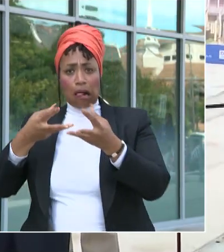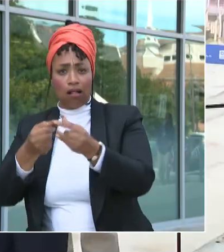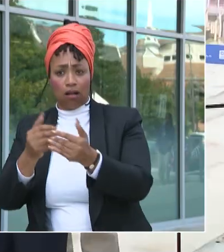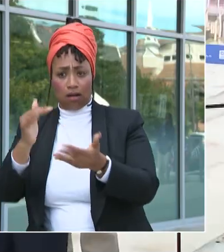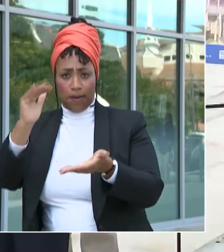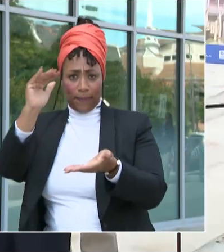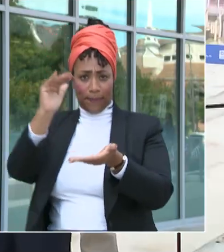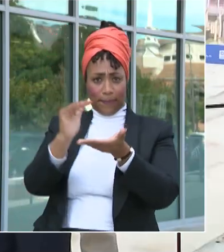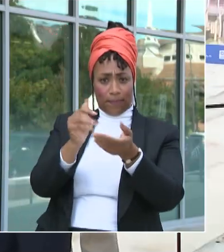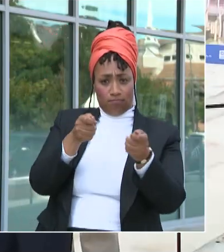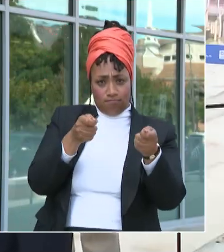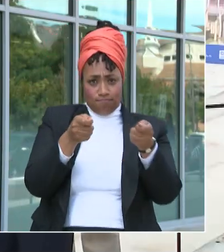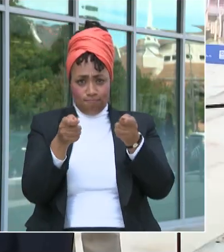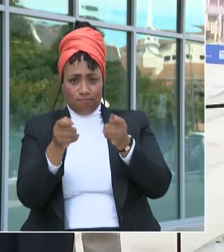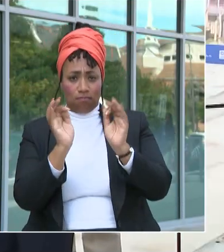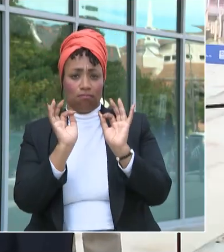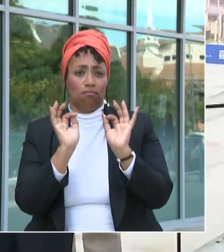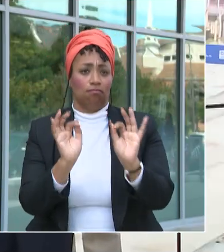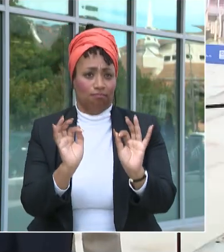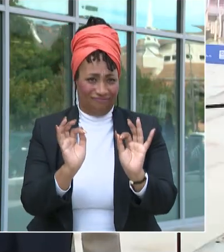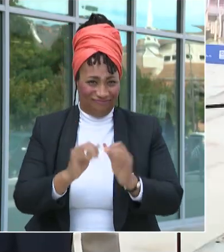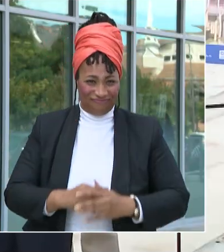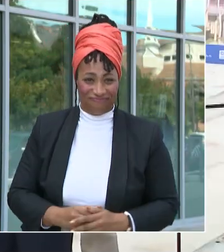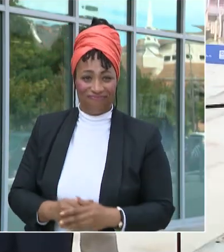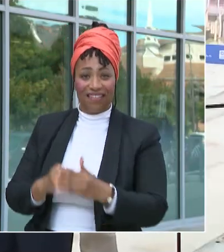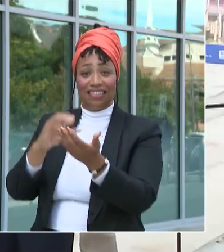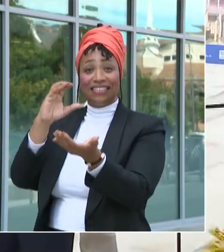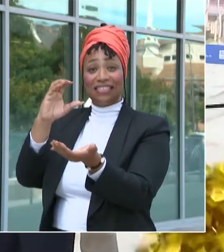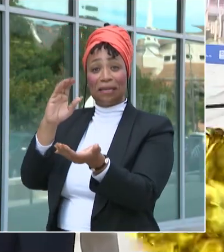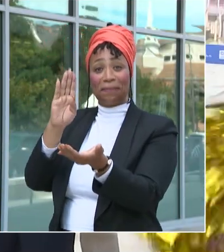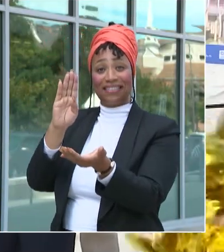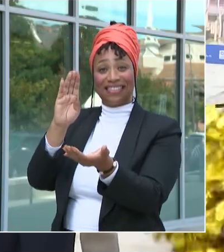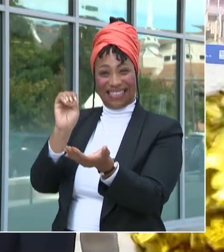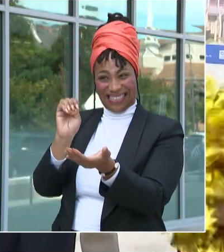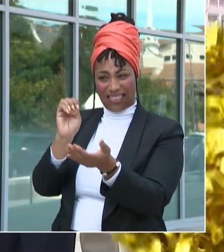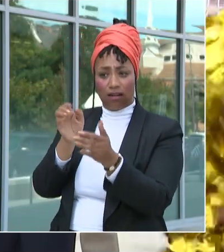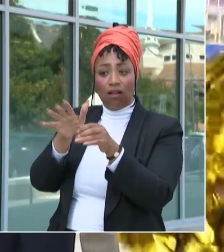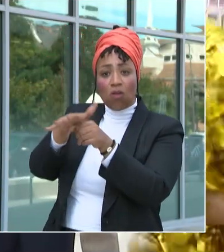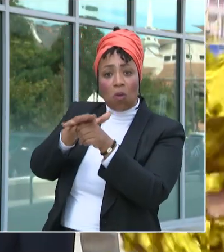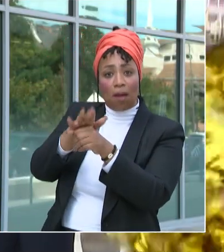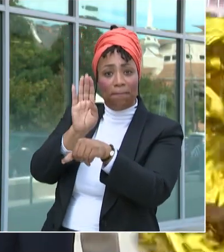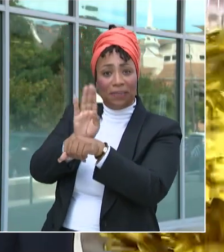contracts were awarded to certified business enterprise and small businesses.